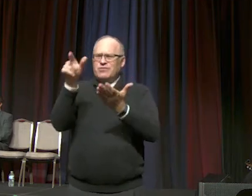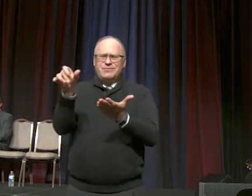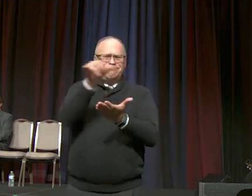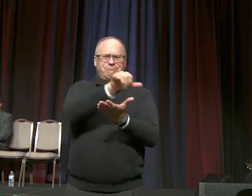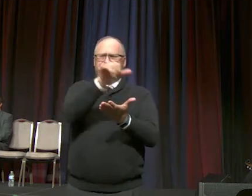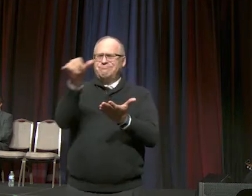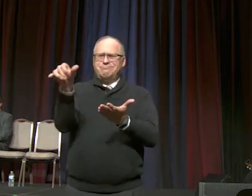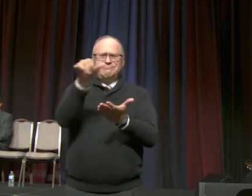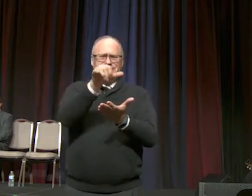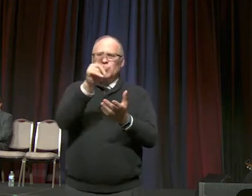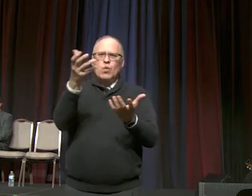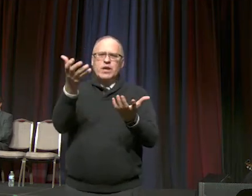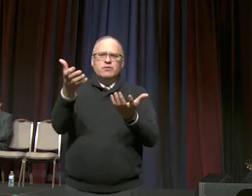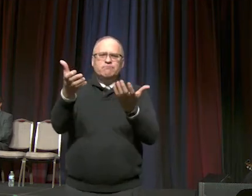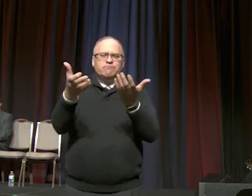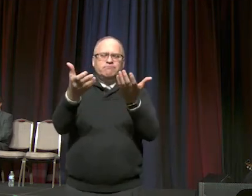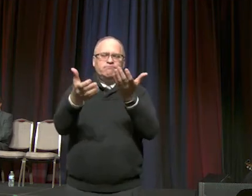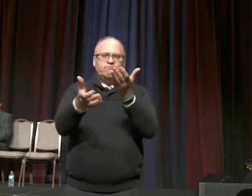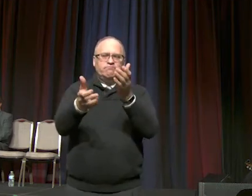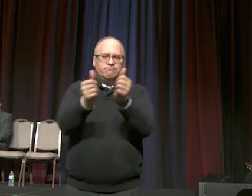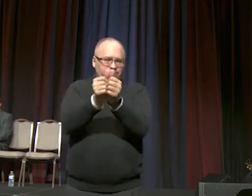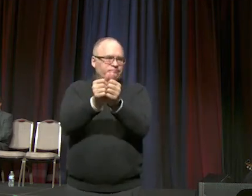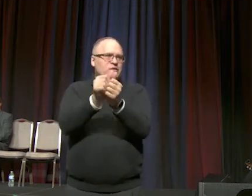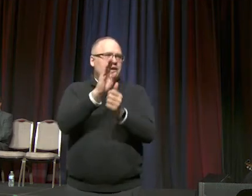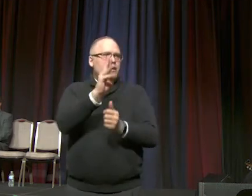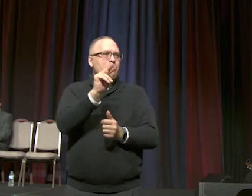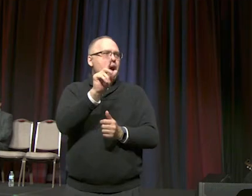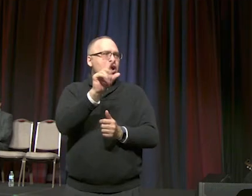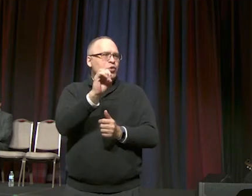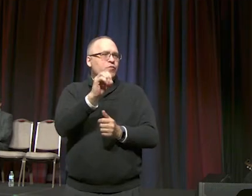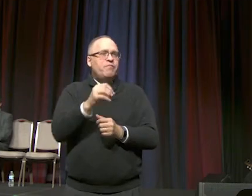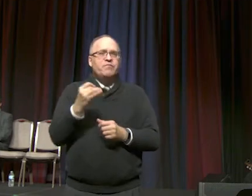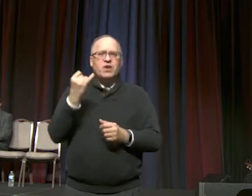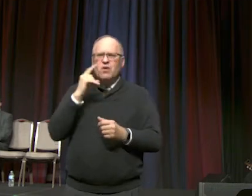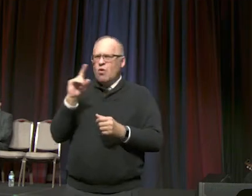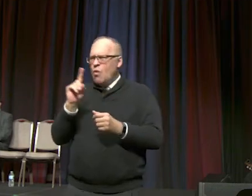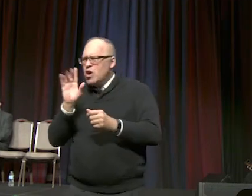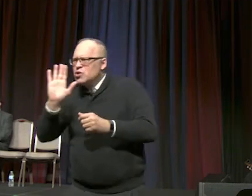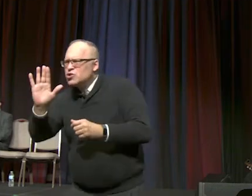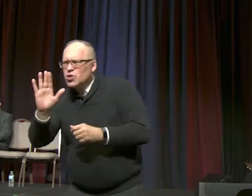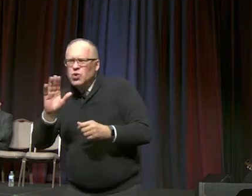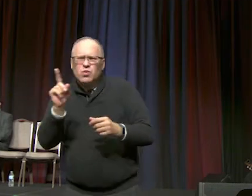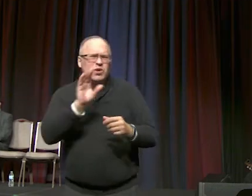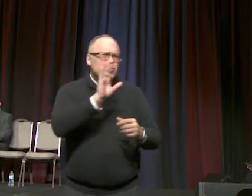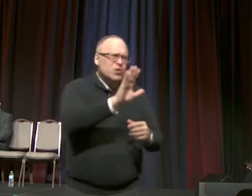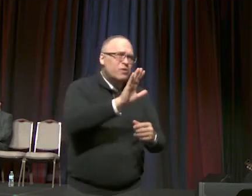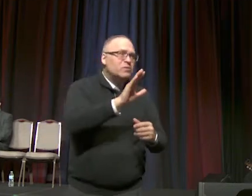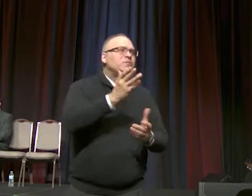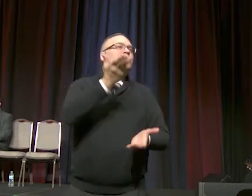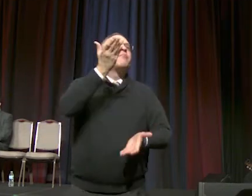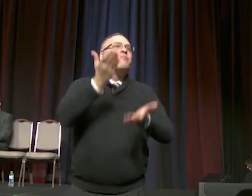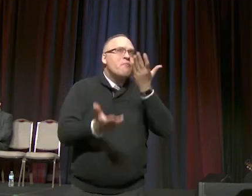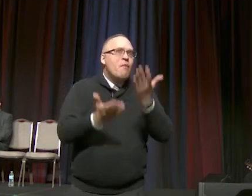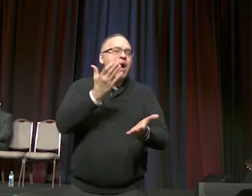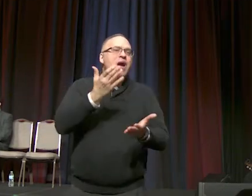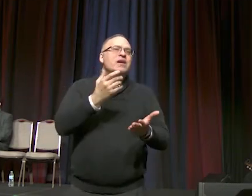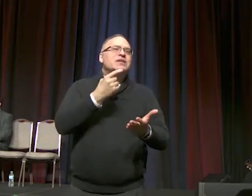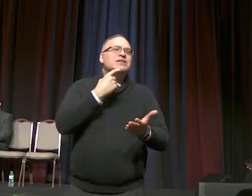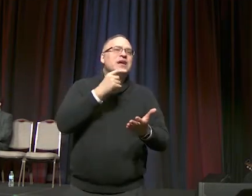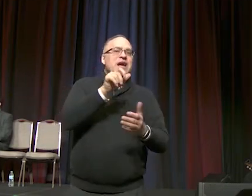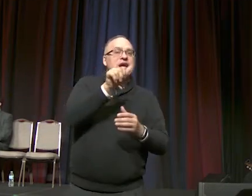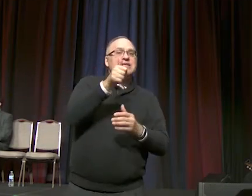bundled together. And if you turned in a petition and you're wondering where it is, it might be one of those that says